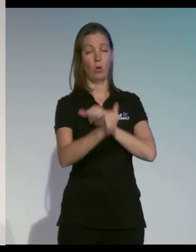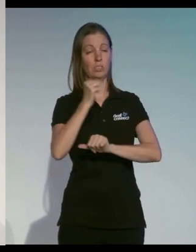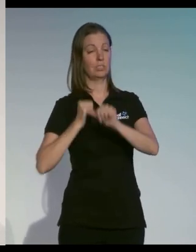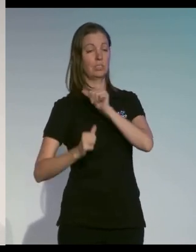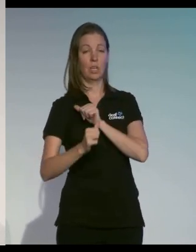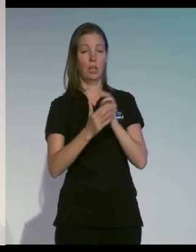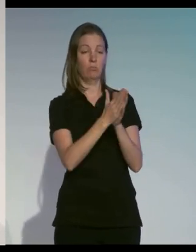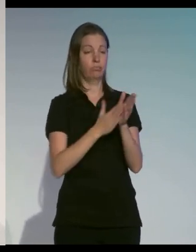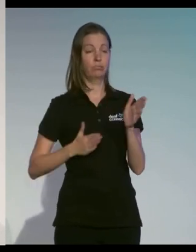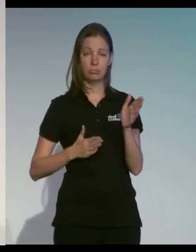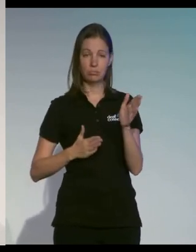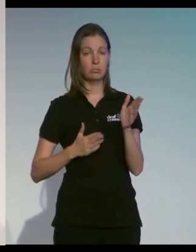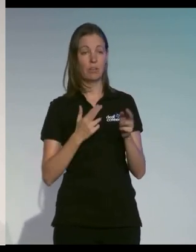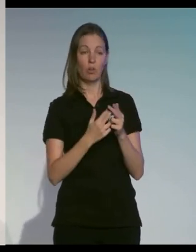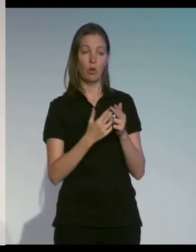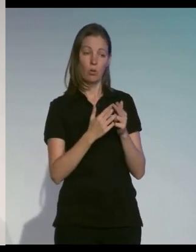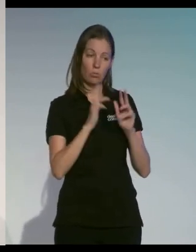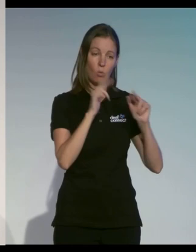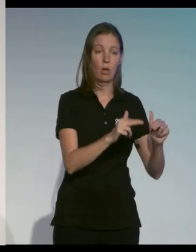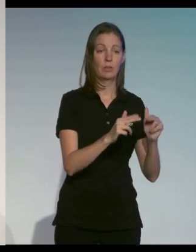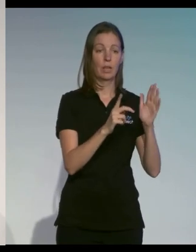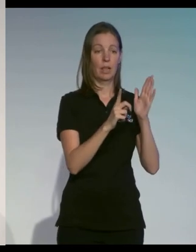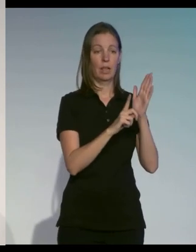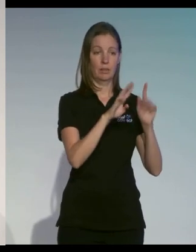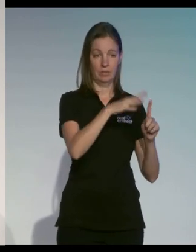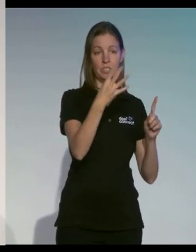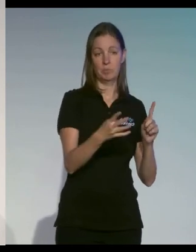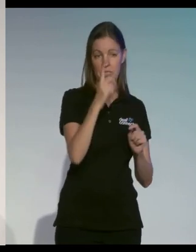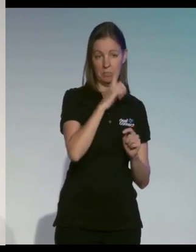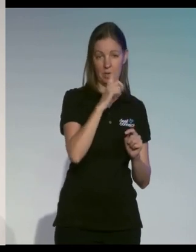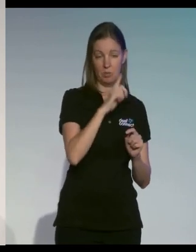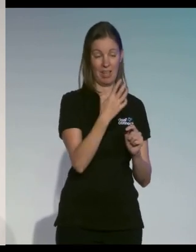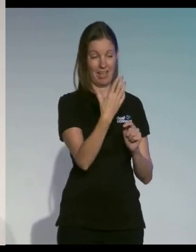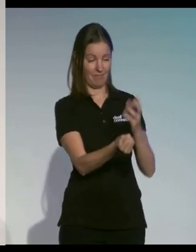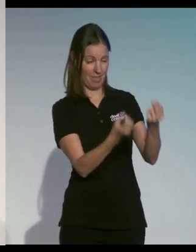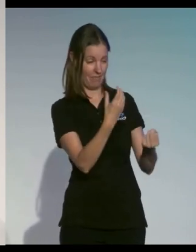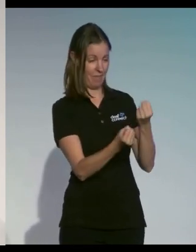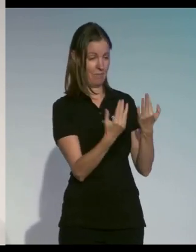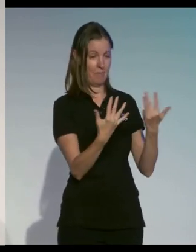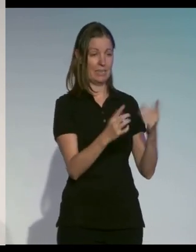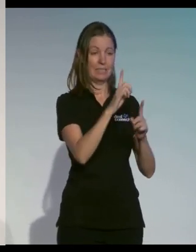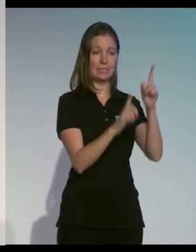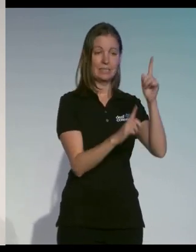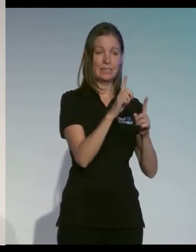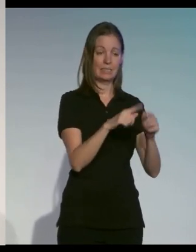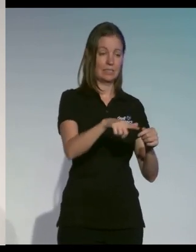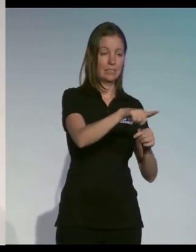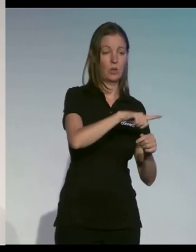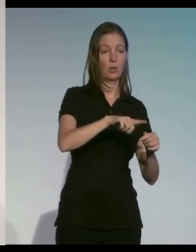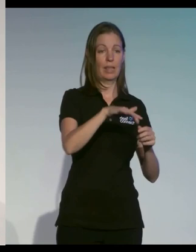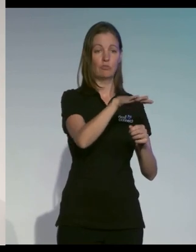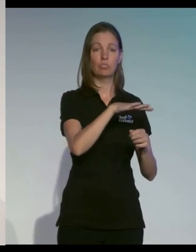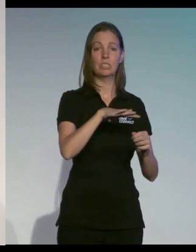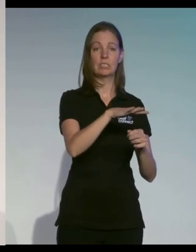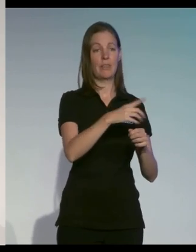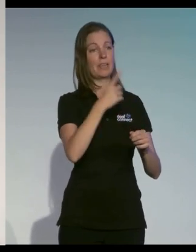the rights of LGBTQI people. So there are a number of cities, municipalities in Poland that have declared themselves